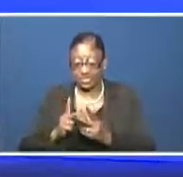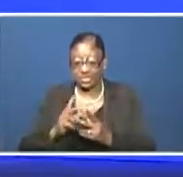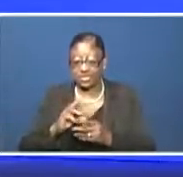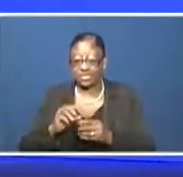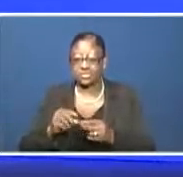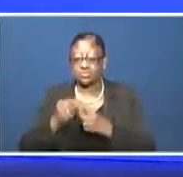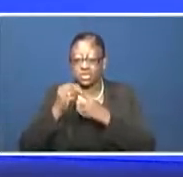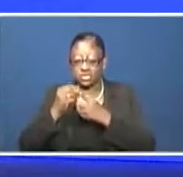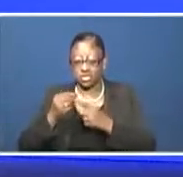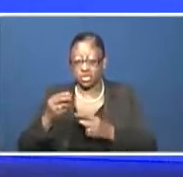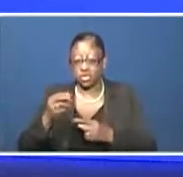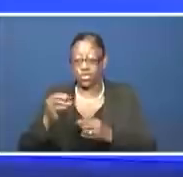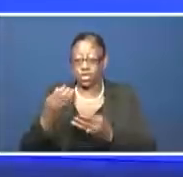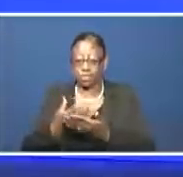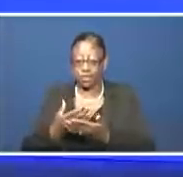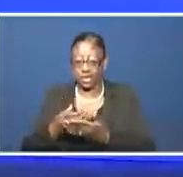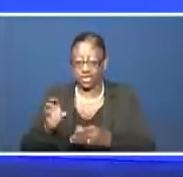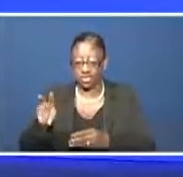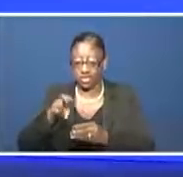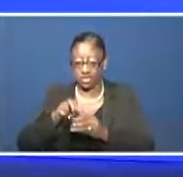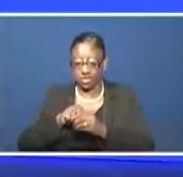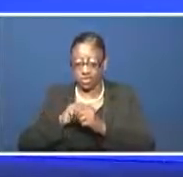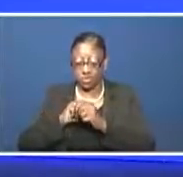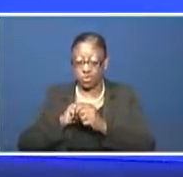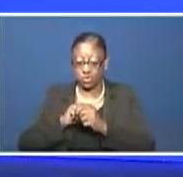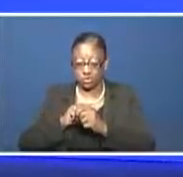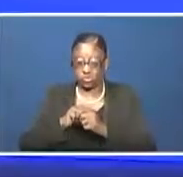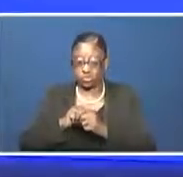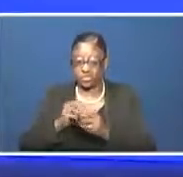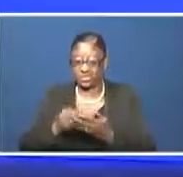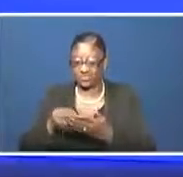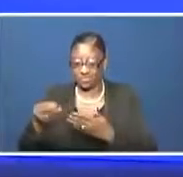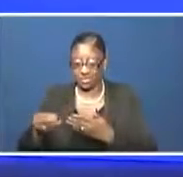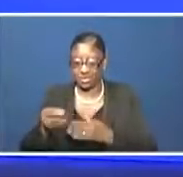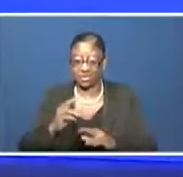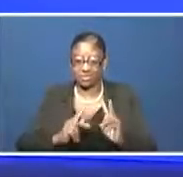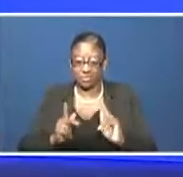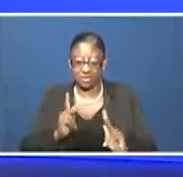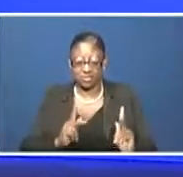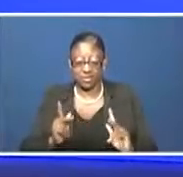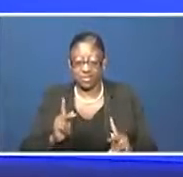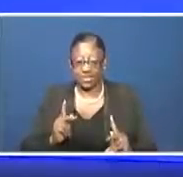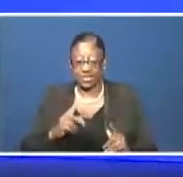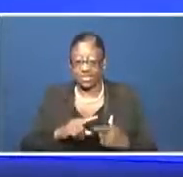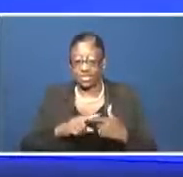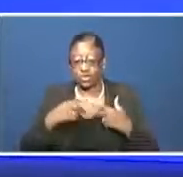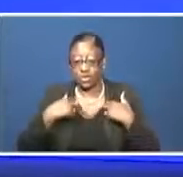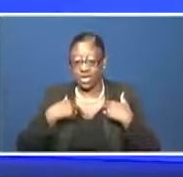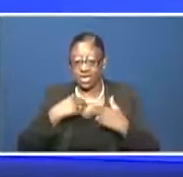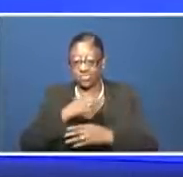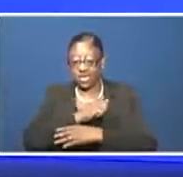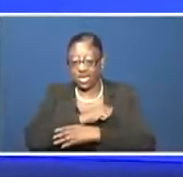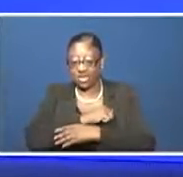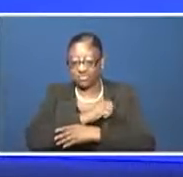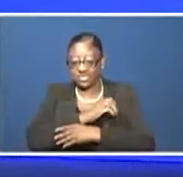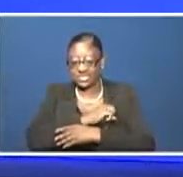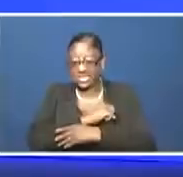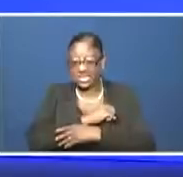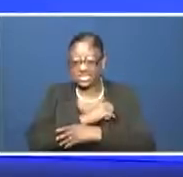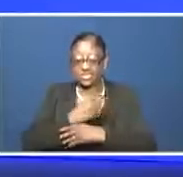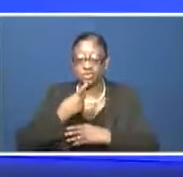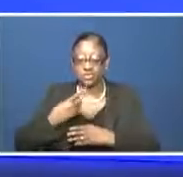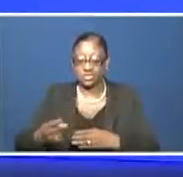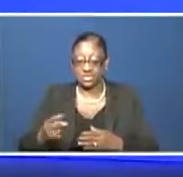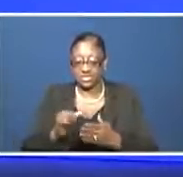this despite efforts by successive governments to pay off these arrears. According to Public Works Minister, the Honorable Alfred Sayers, at this point,